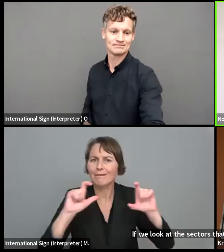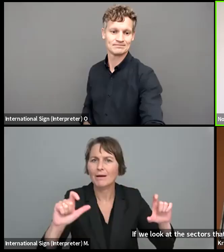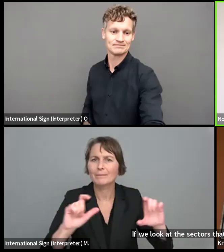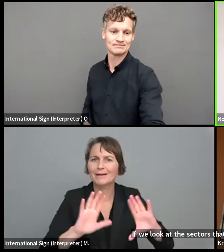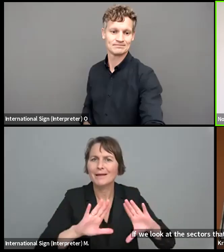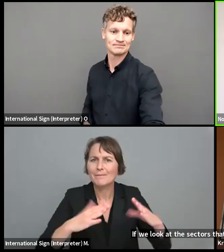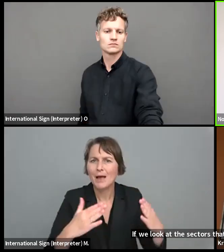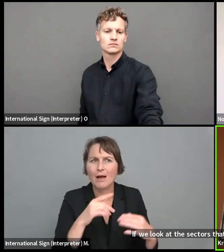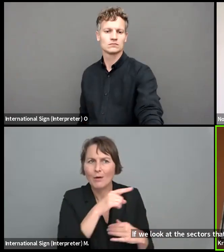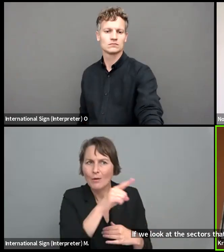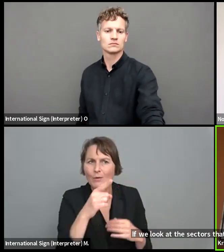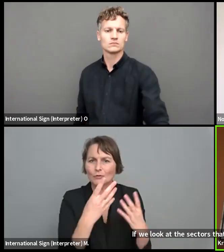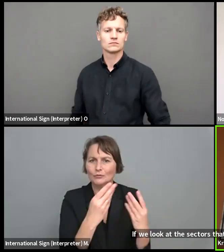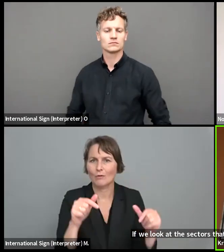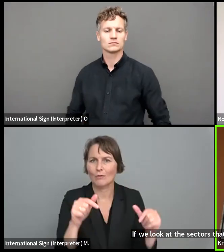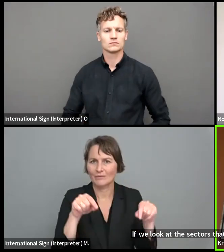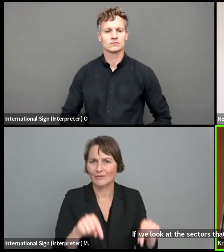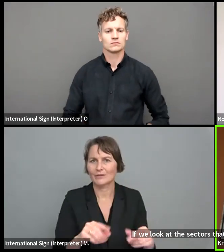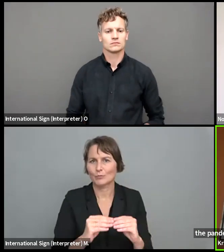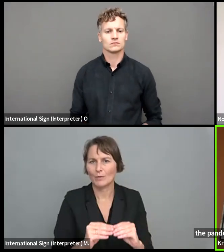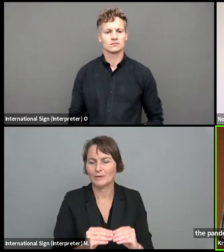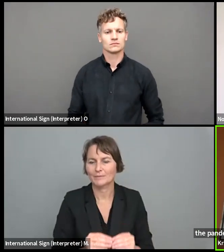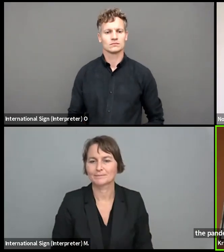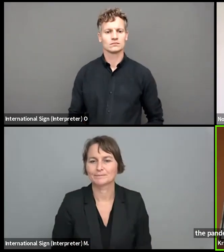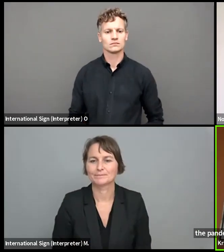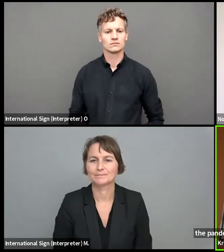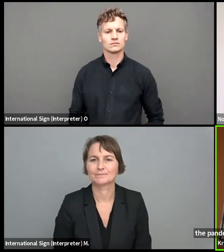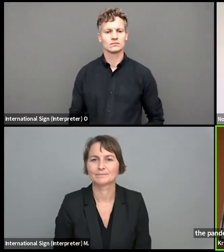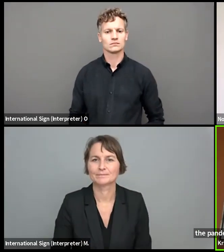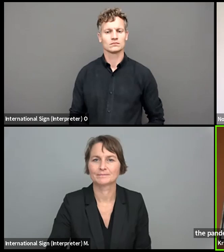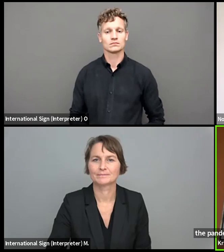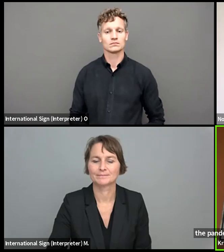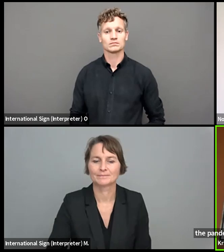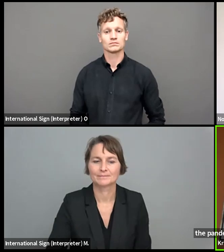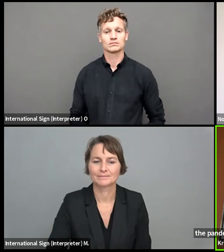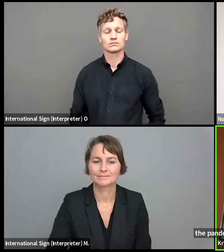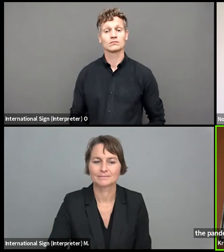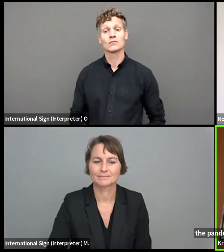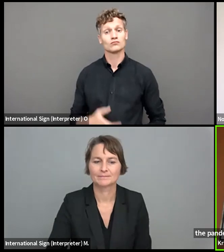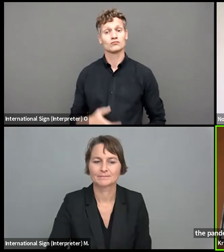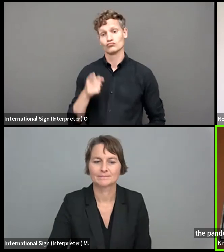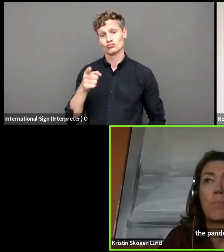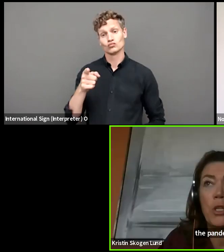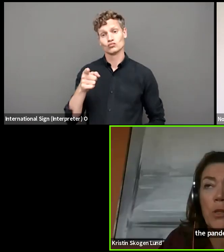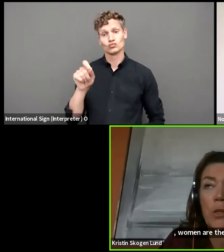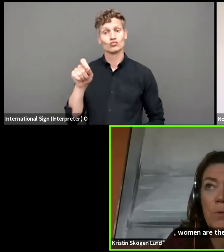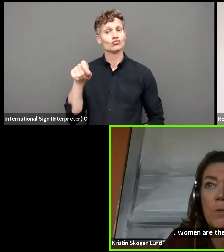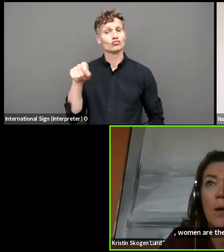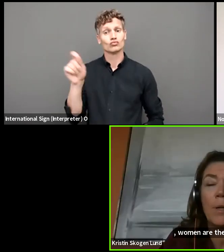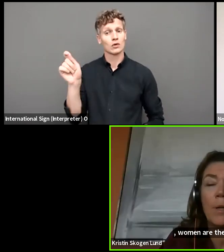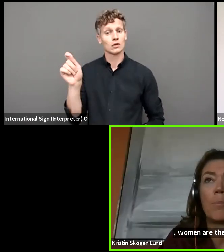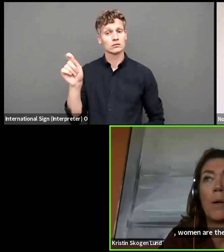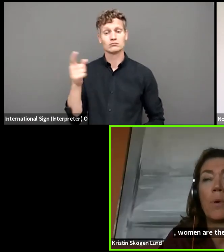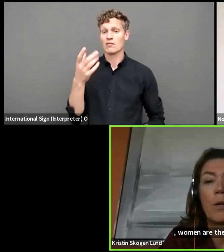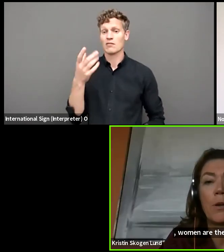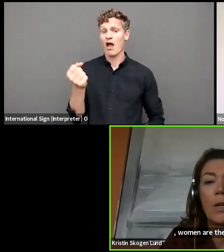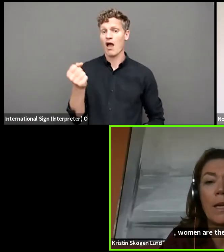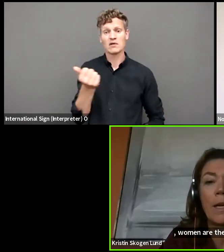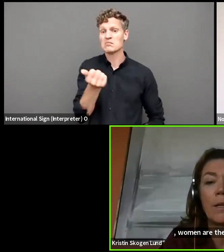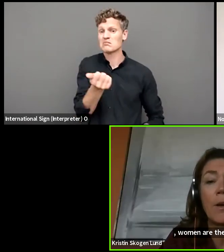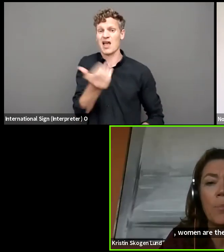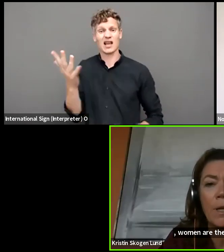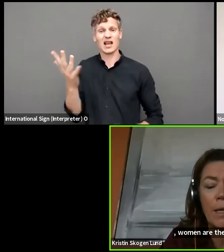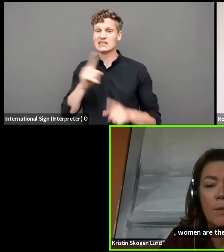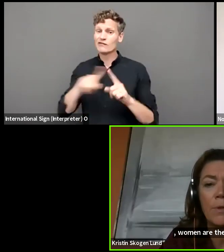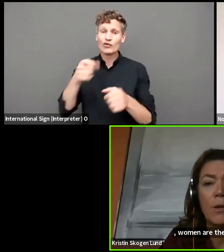Right. Oh, yeah, I mean, you're absolutely right. And I mean, there a lot of sectors, especially those dominated by women, are